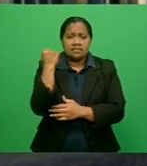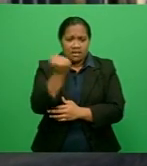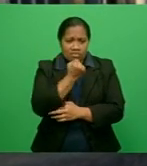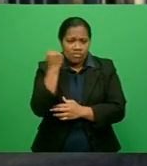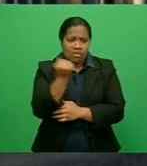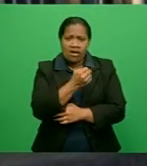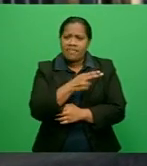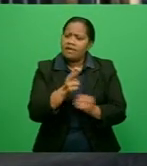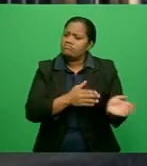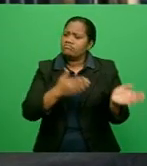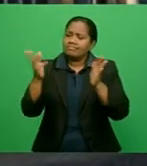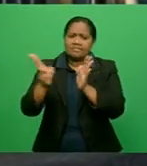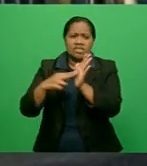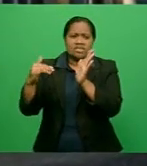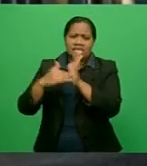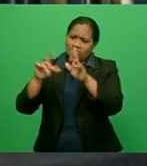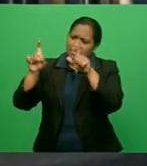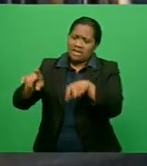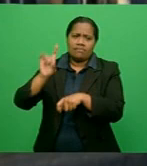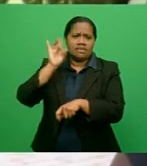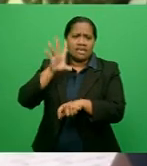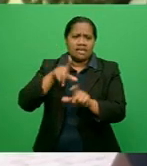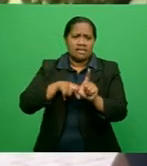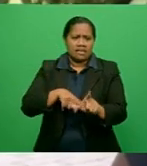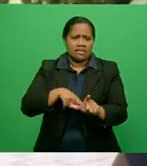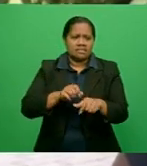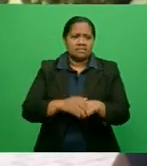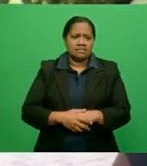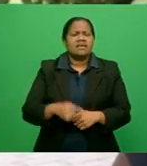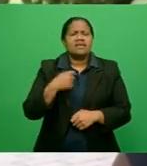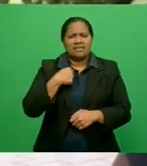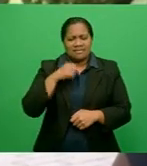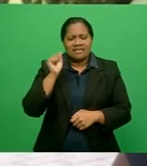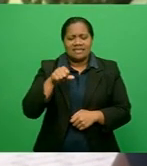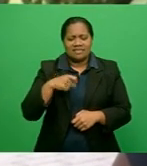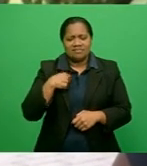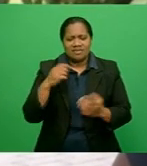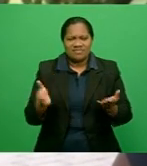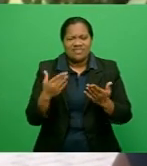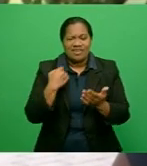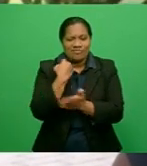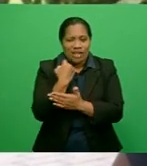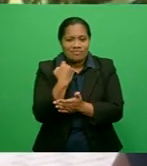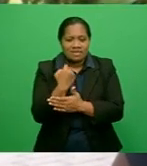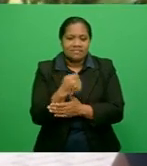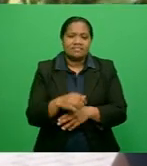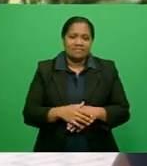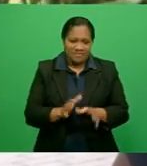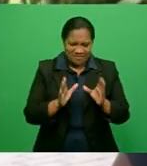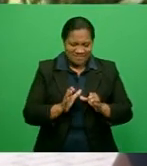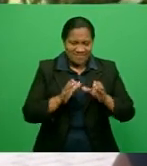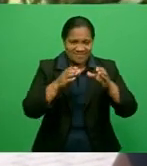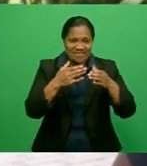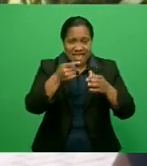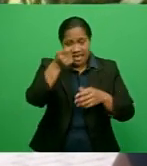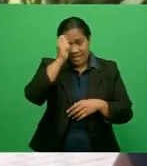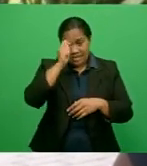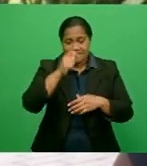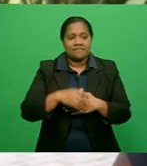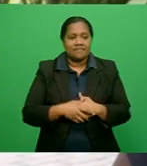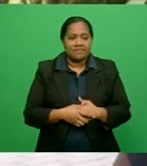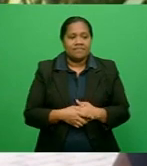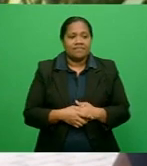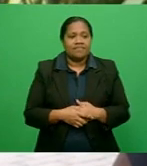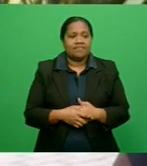10 years. While there, playing a bit of rugby at a club level in Manawatu, Palmerston